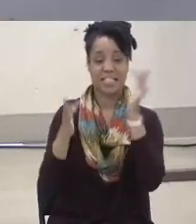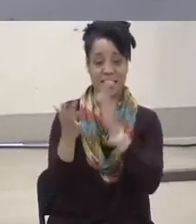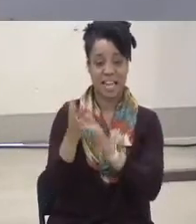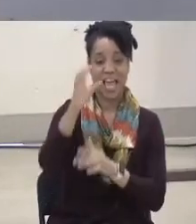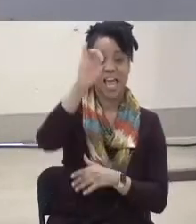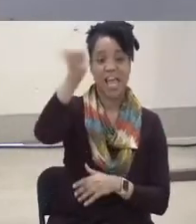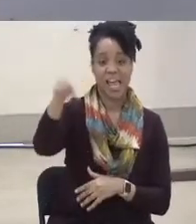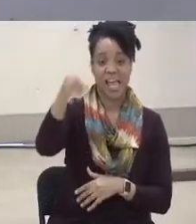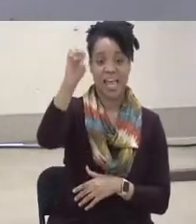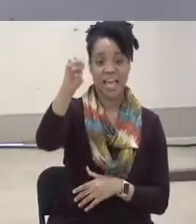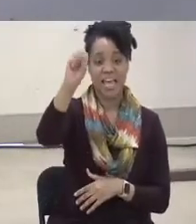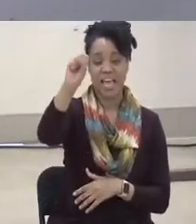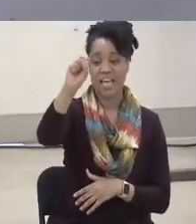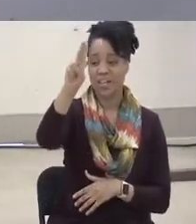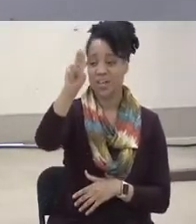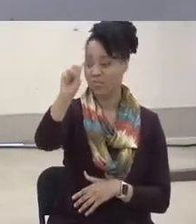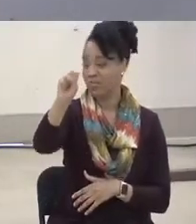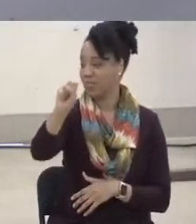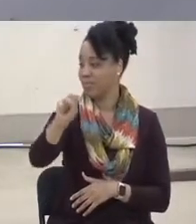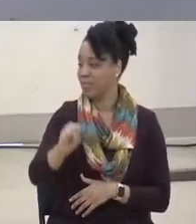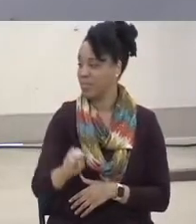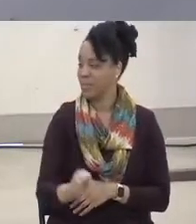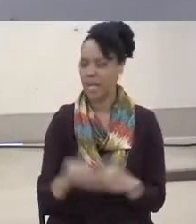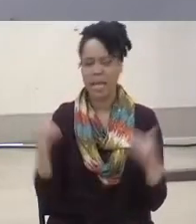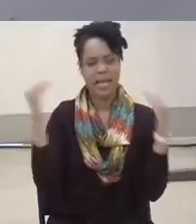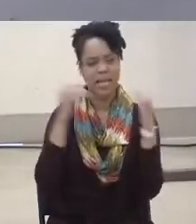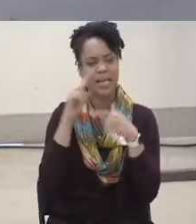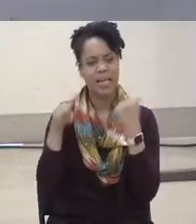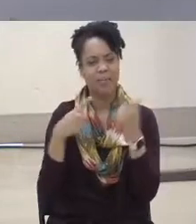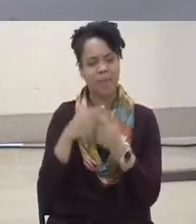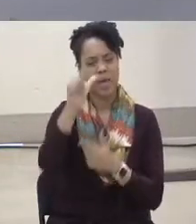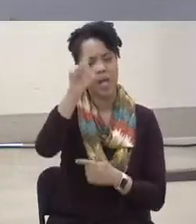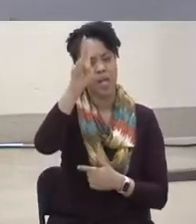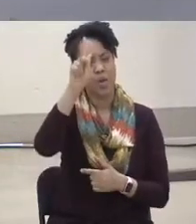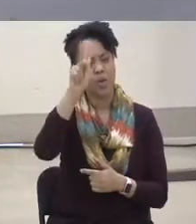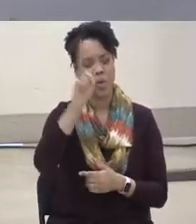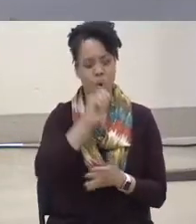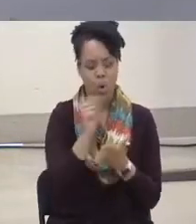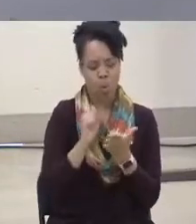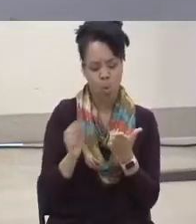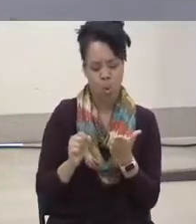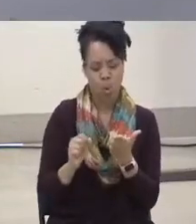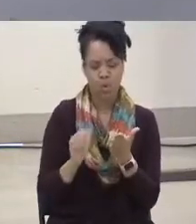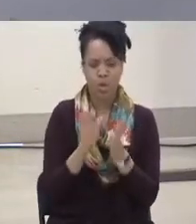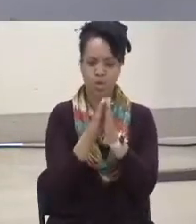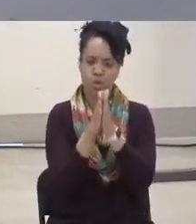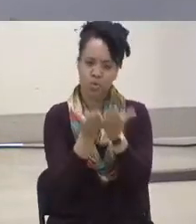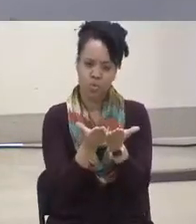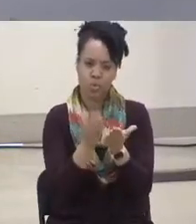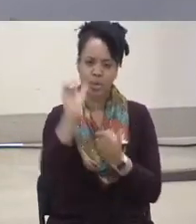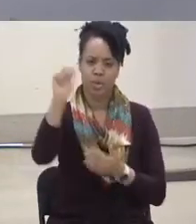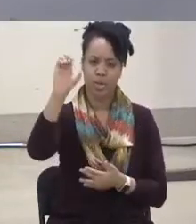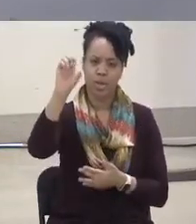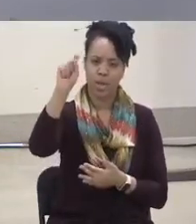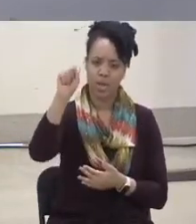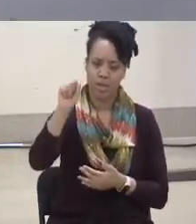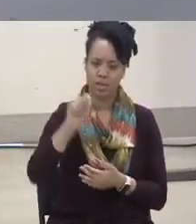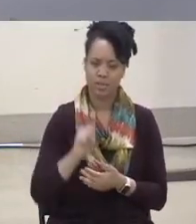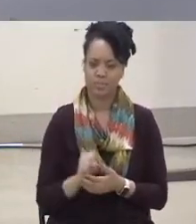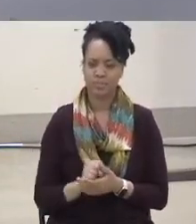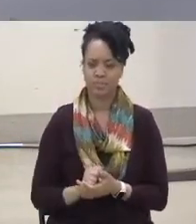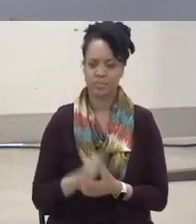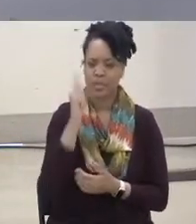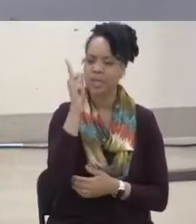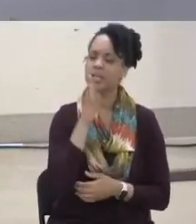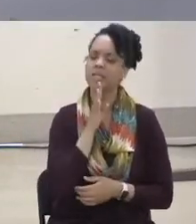Jesús en griego es Jesús. And even when Luke wrote the book of Acts, Y cuando Lucas escribió el libro de Hechos, he spoke